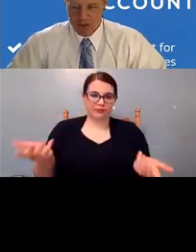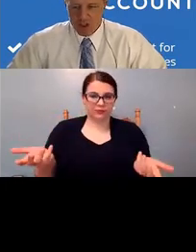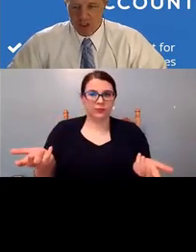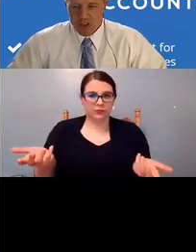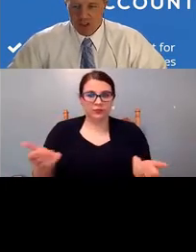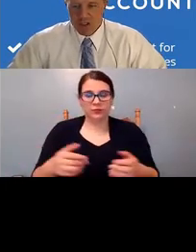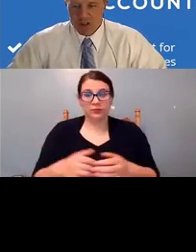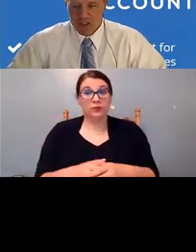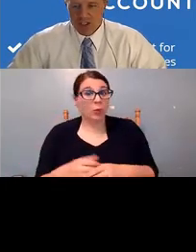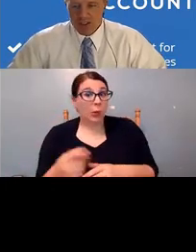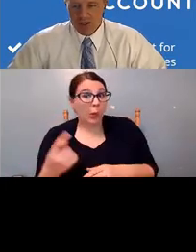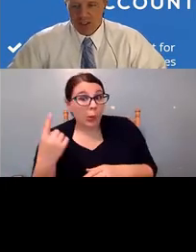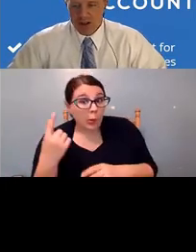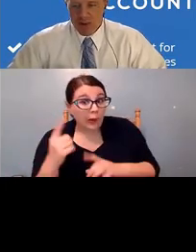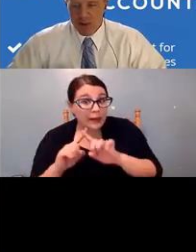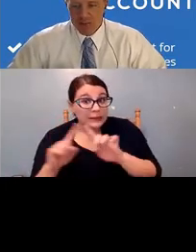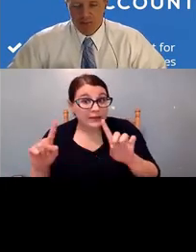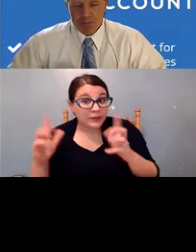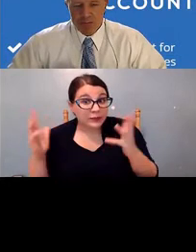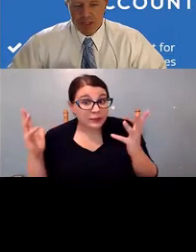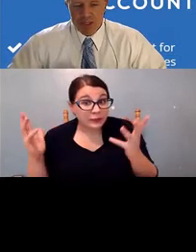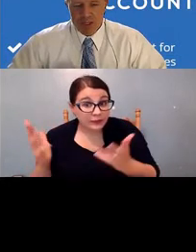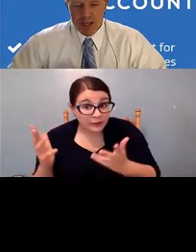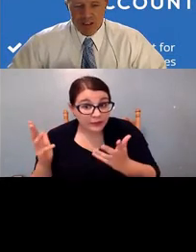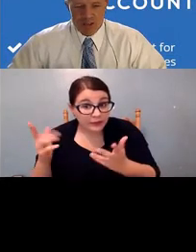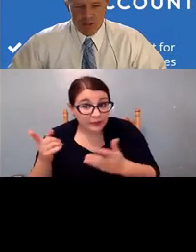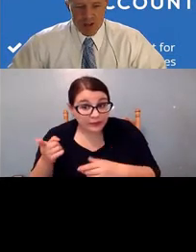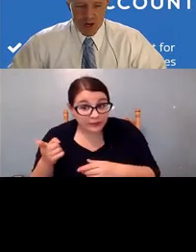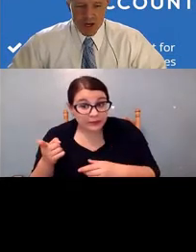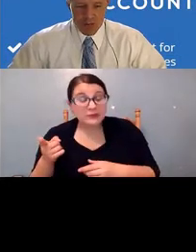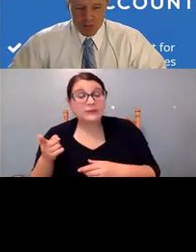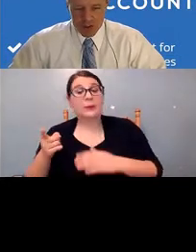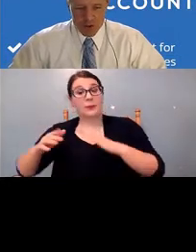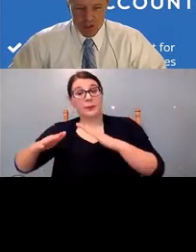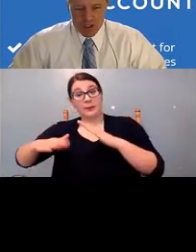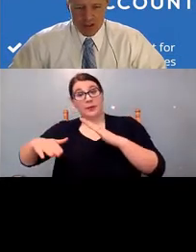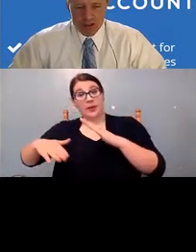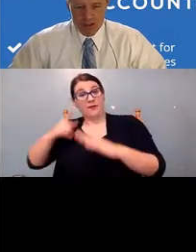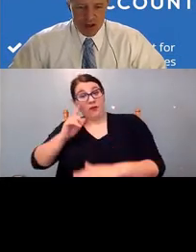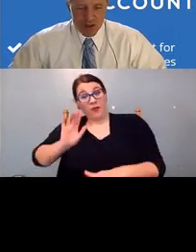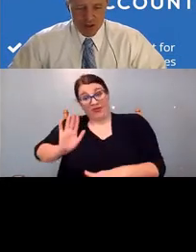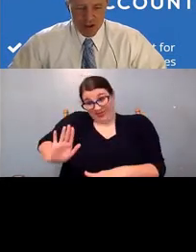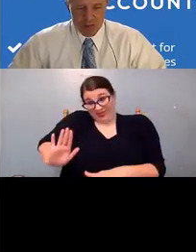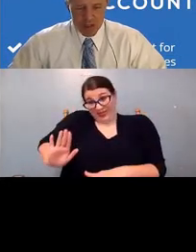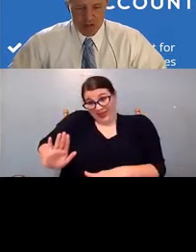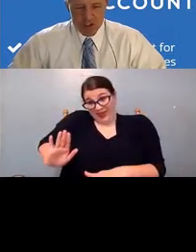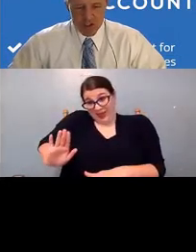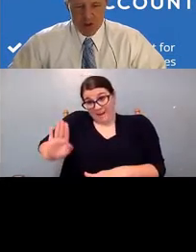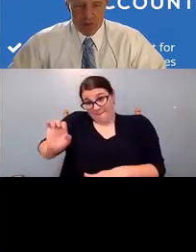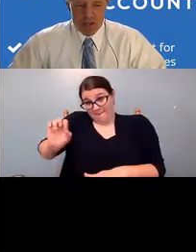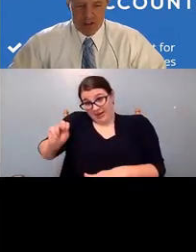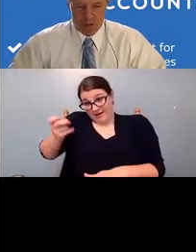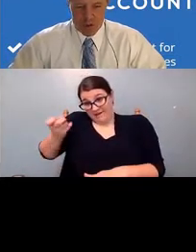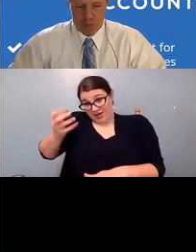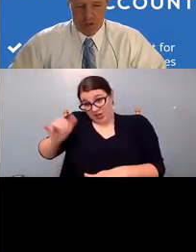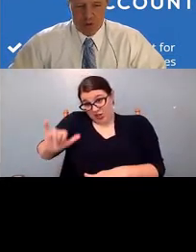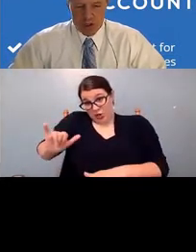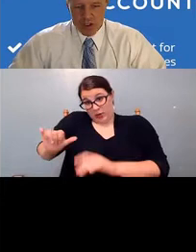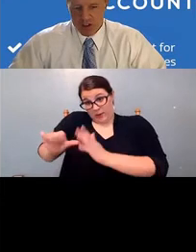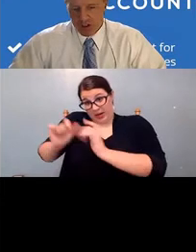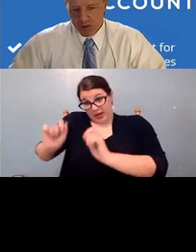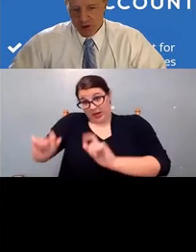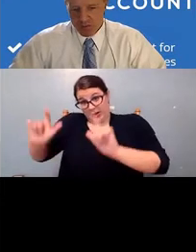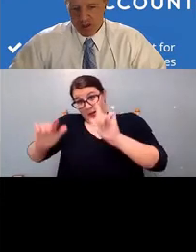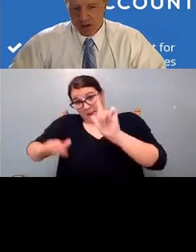difference, which I'll mention, is that at the very bottom of the screen on the beneficiary page, there will be